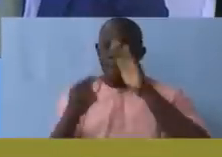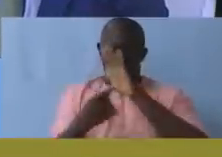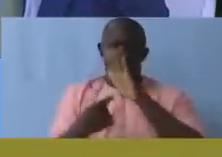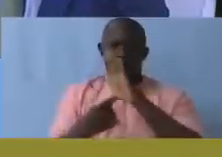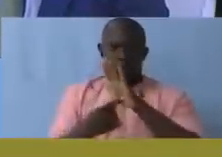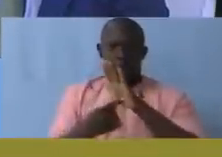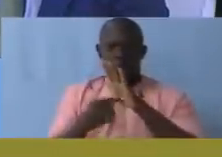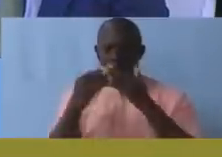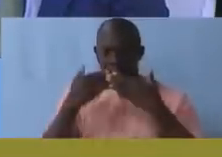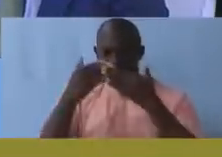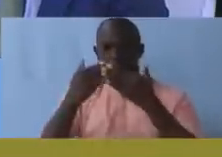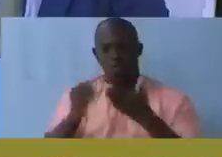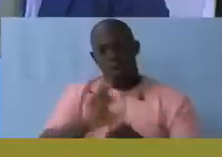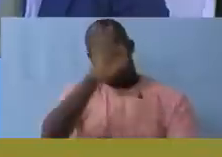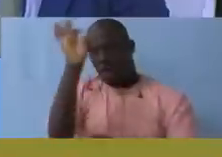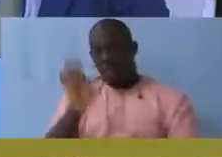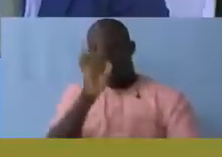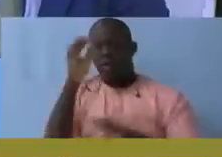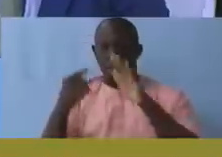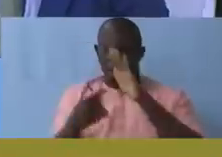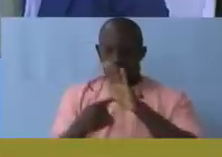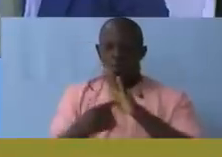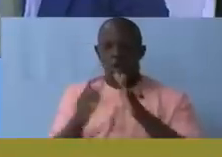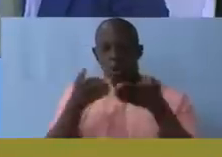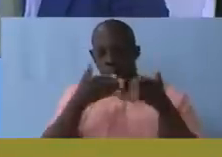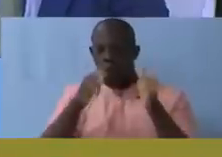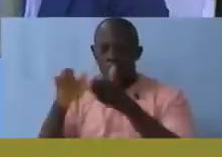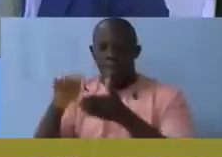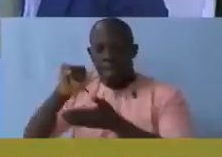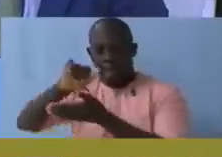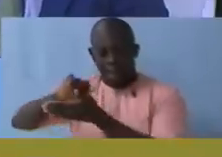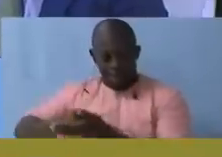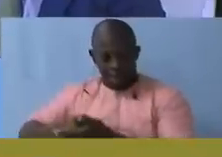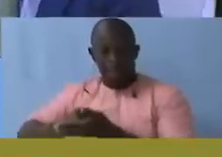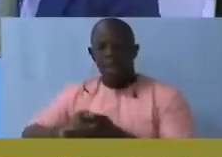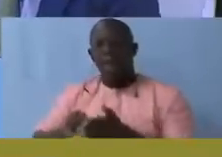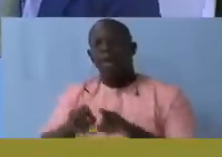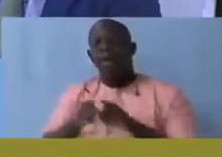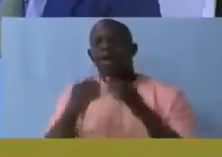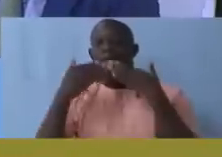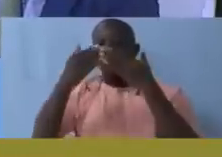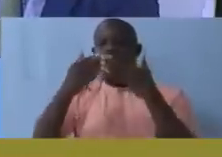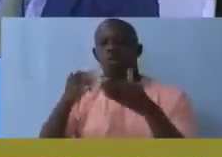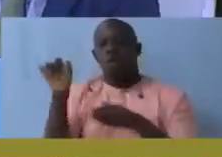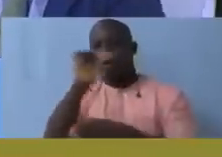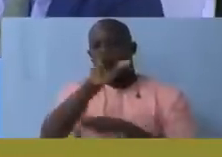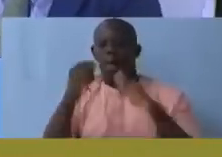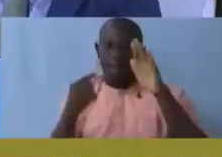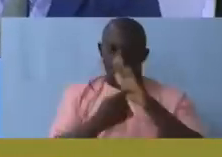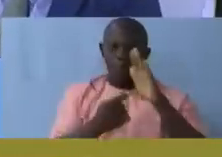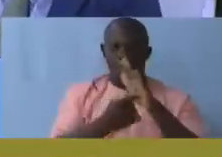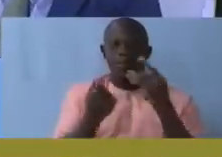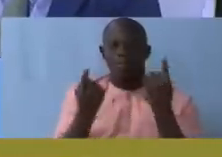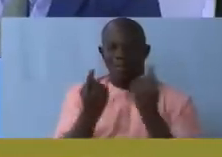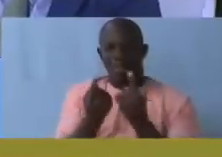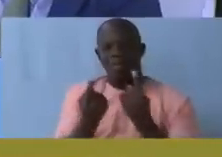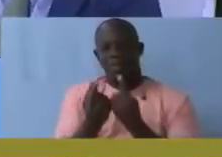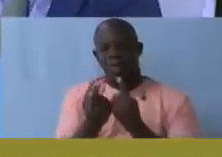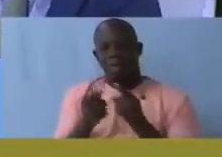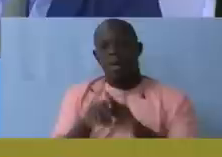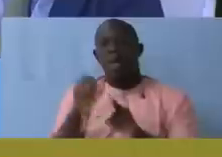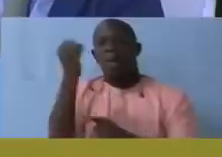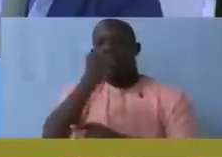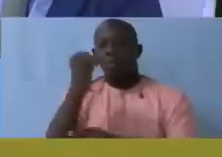information is very important. The storage of information is another important thing.